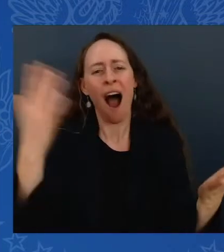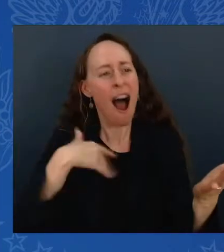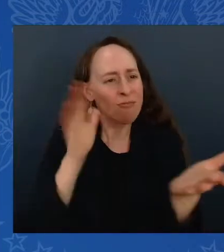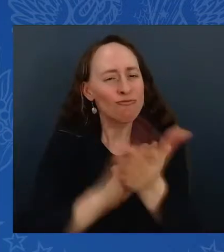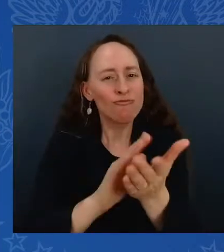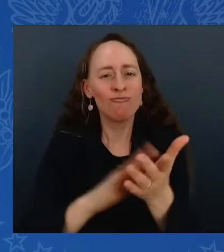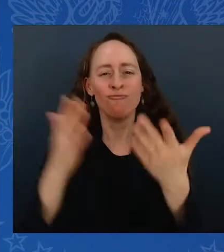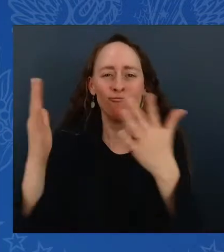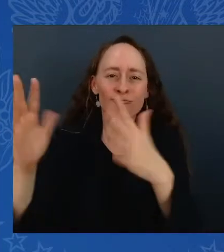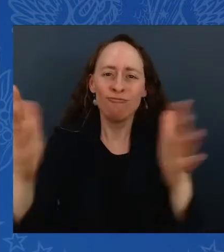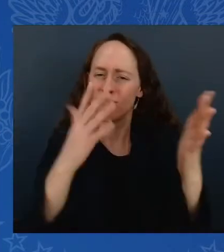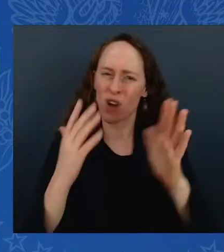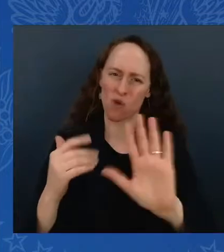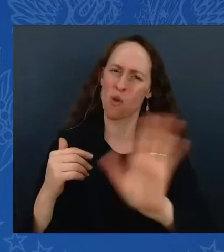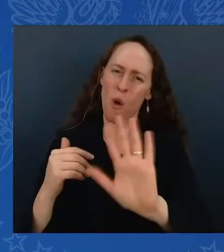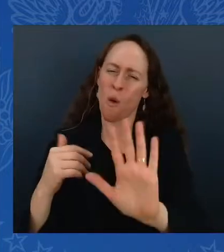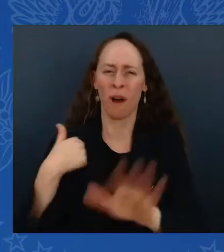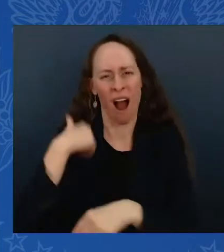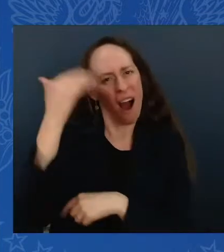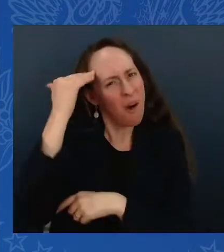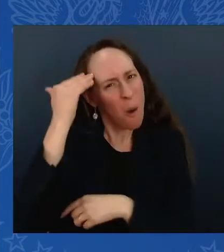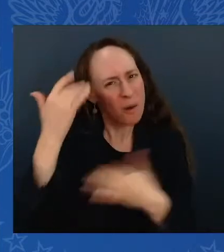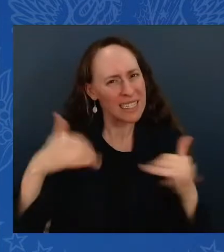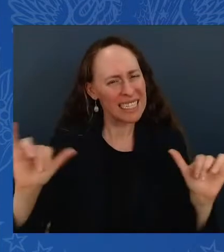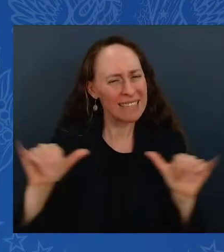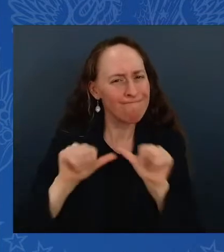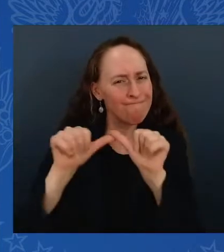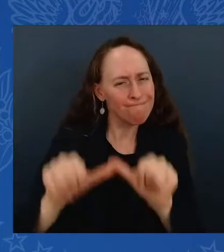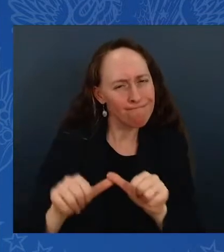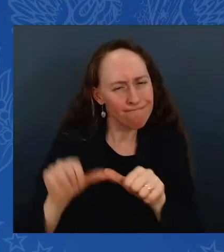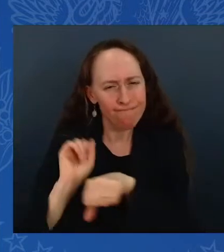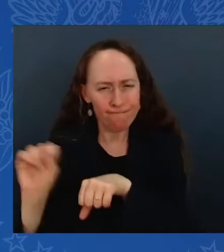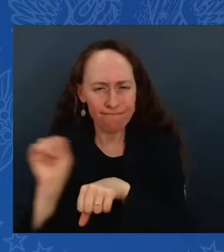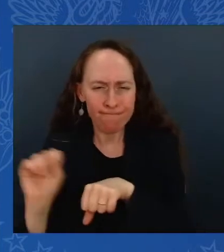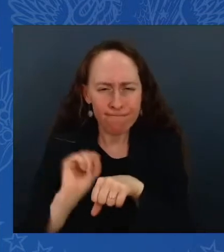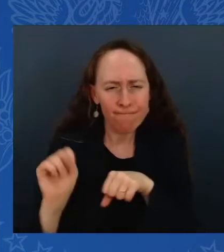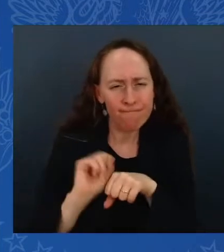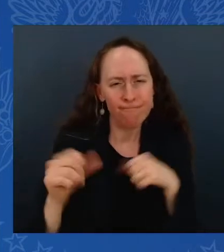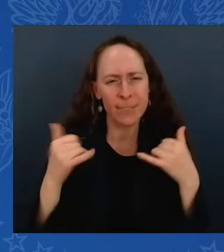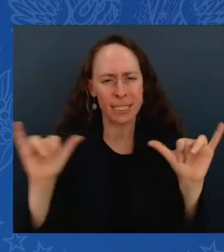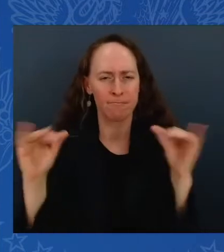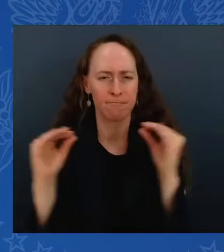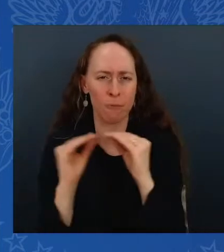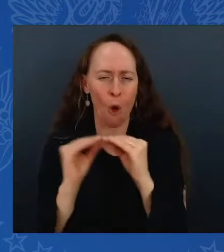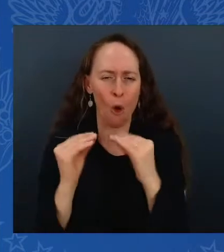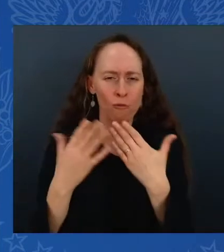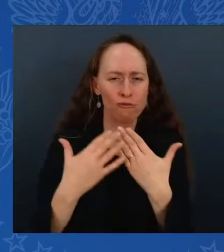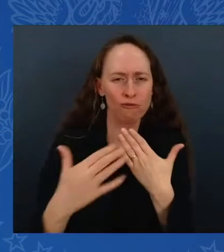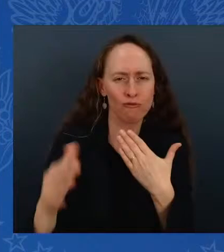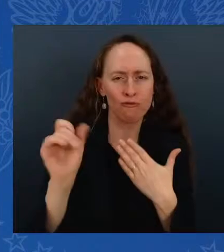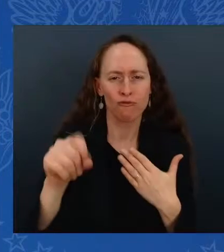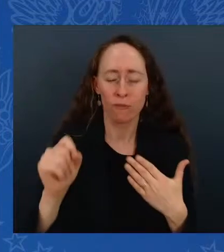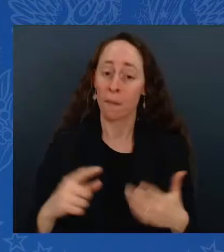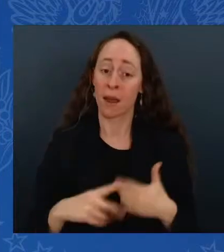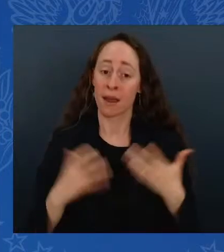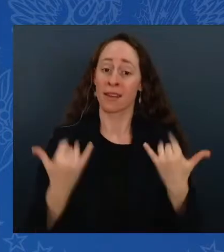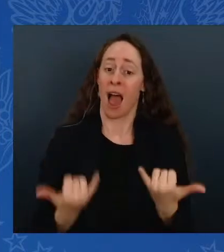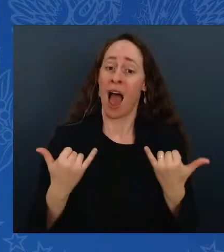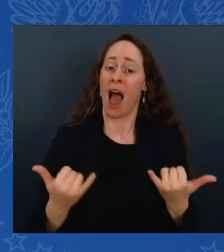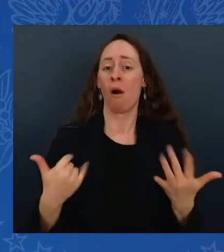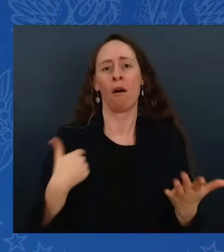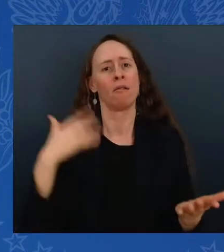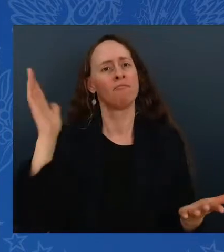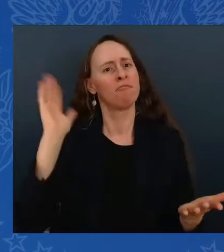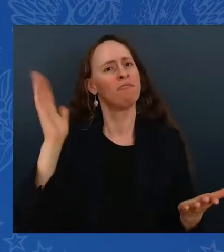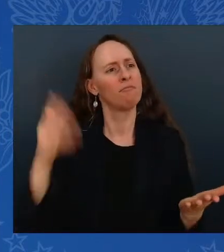do. We do have more work to do. But what I am here to speak about is how far we come, how we got here, and most importantly,